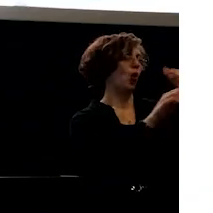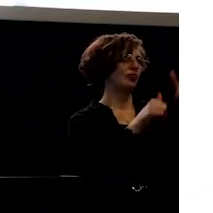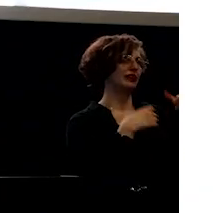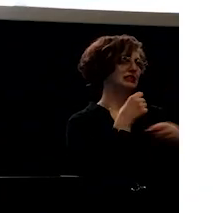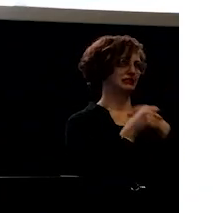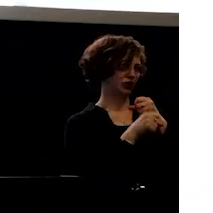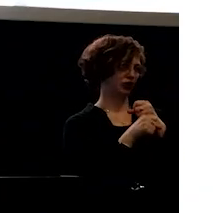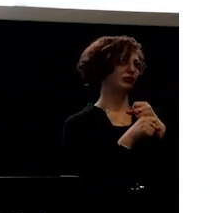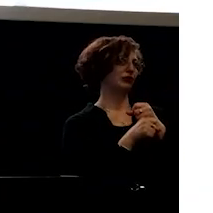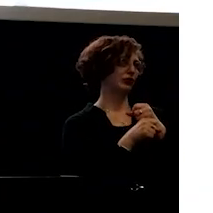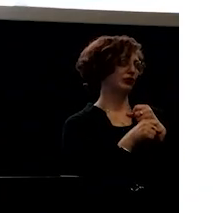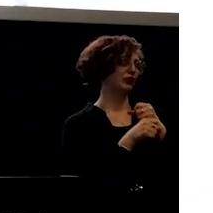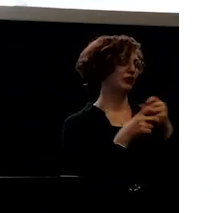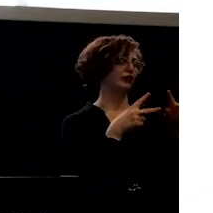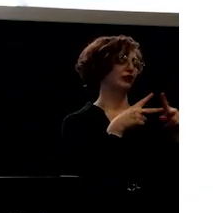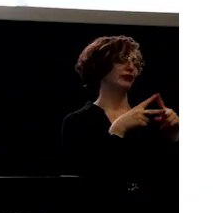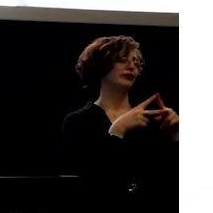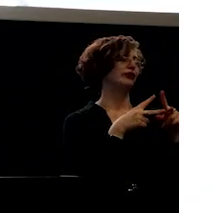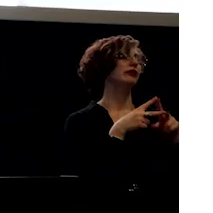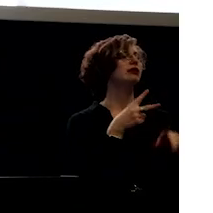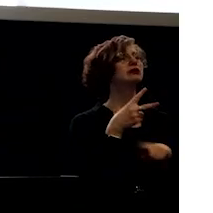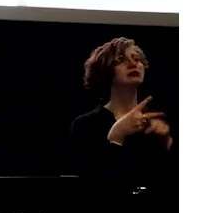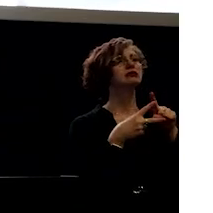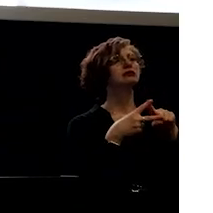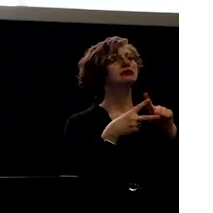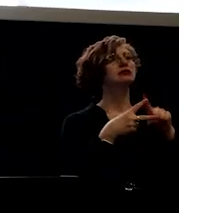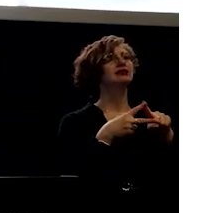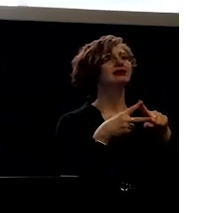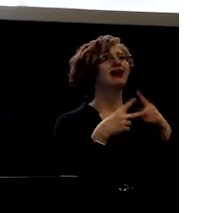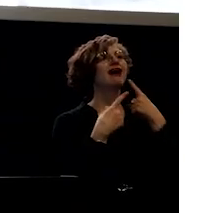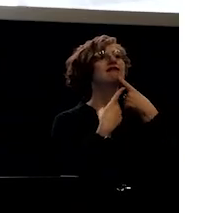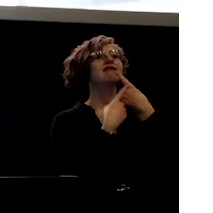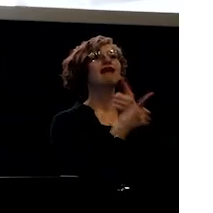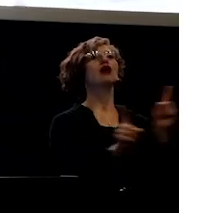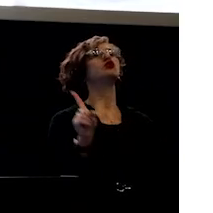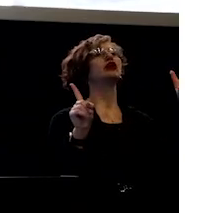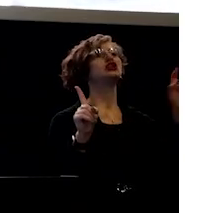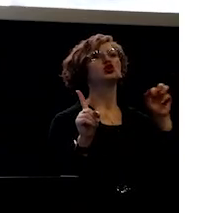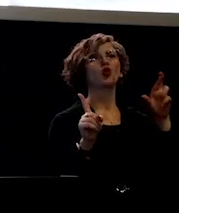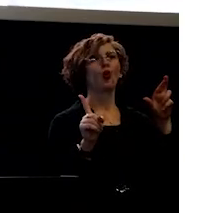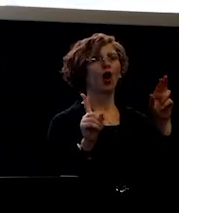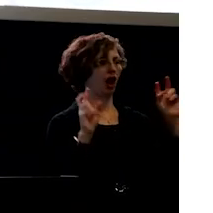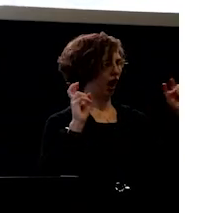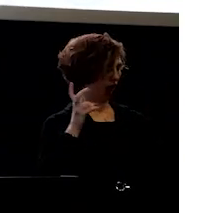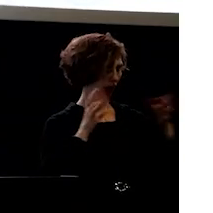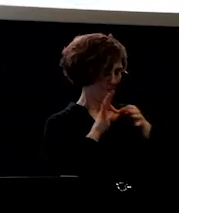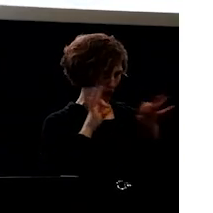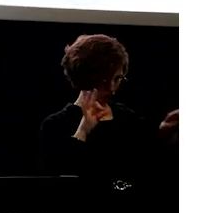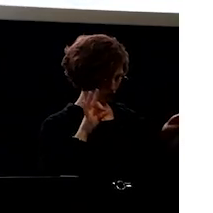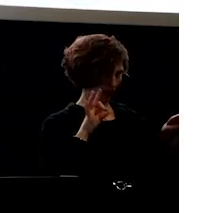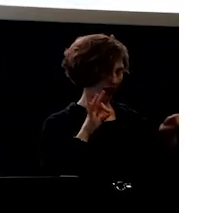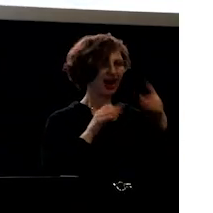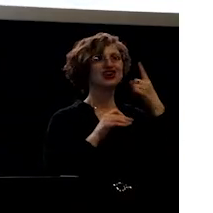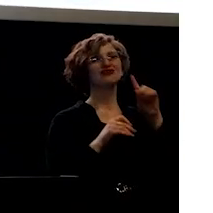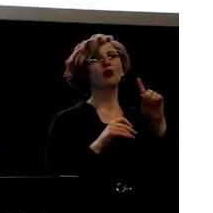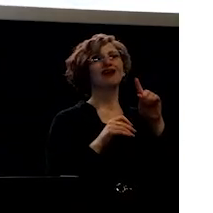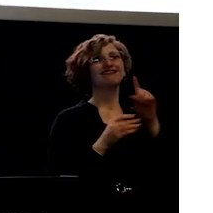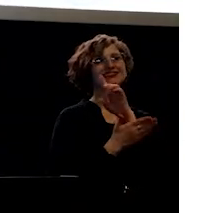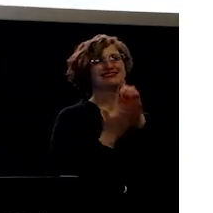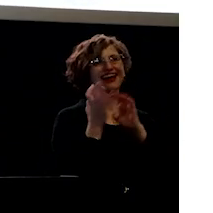with the industrial design community. The first one is a declaration or some kind of mantra for design educators to live